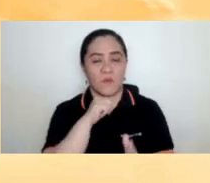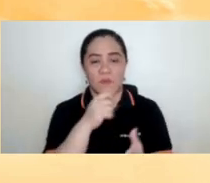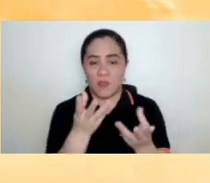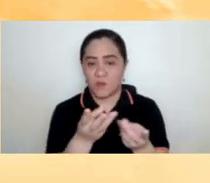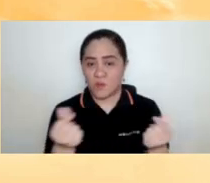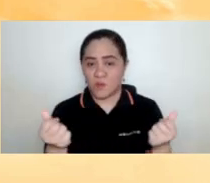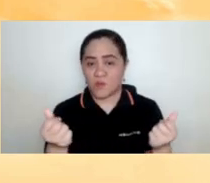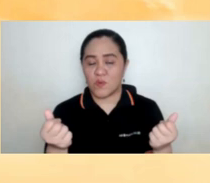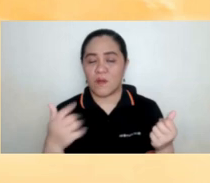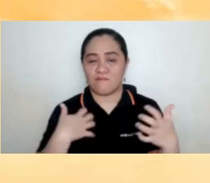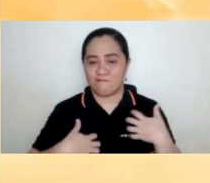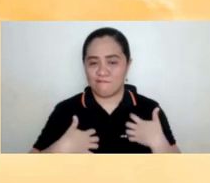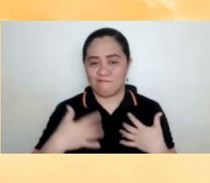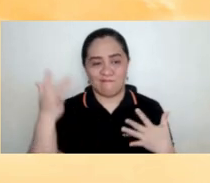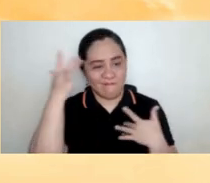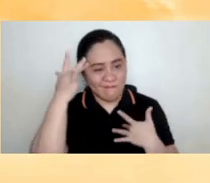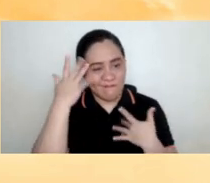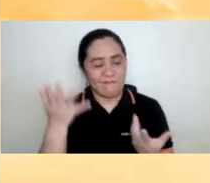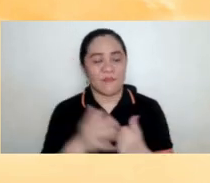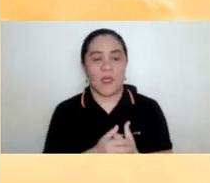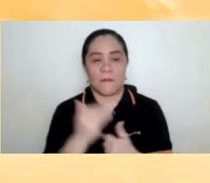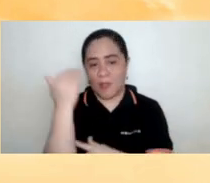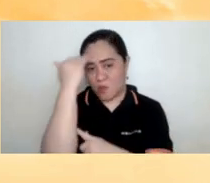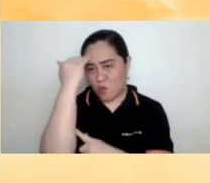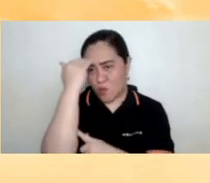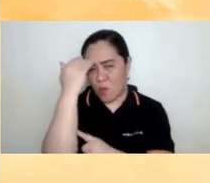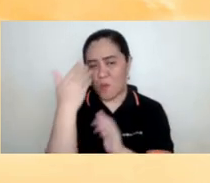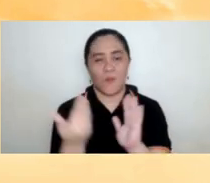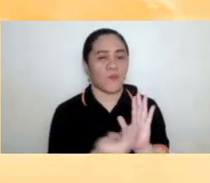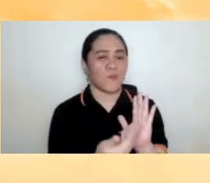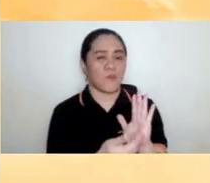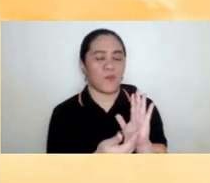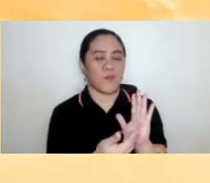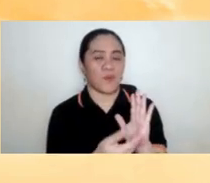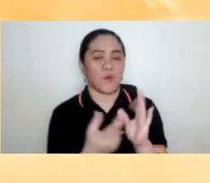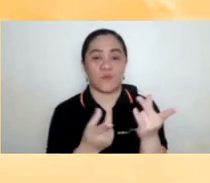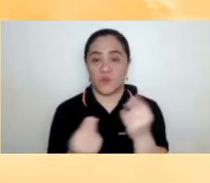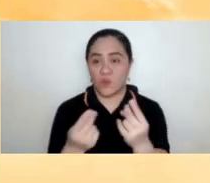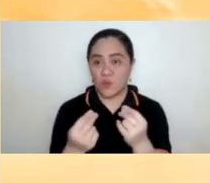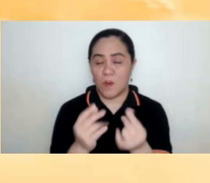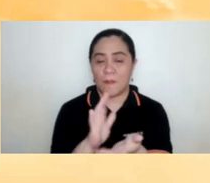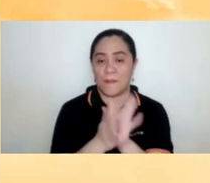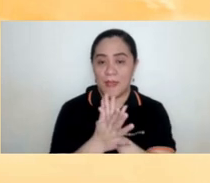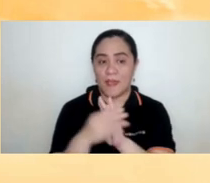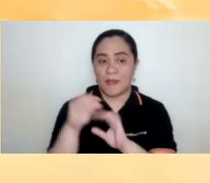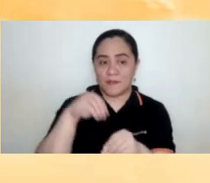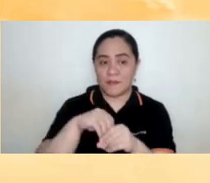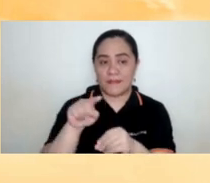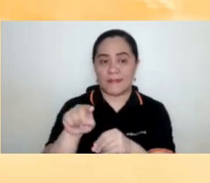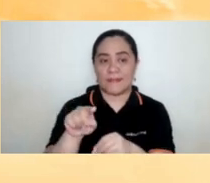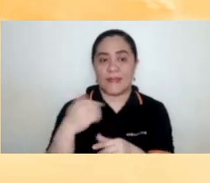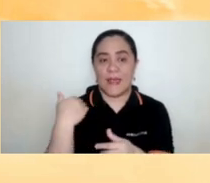with evidence-based interventions, and what makes for effective treatment of anxiety